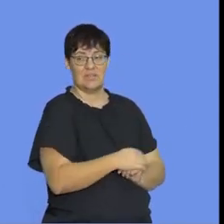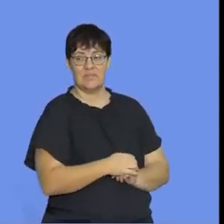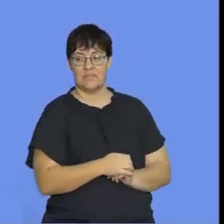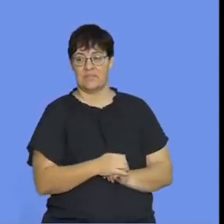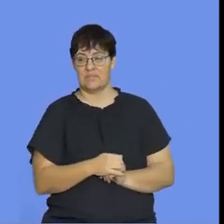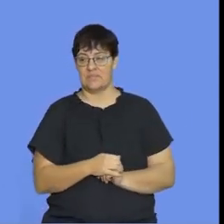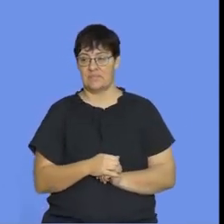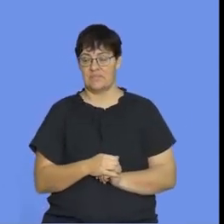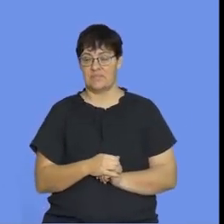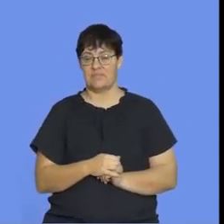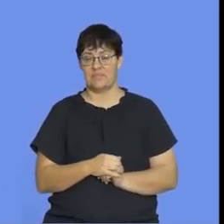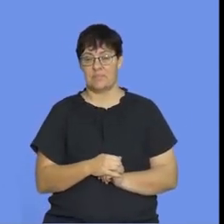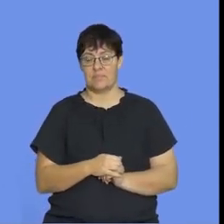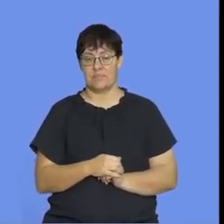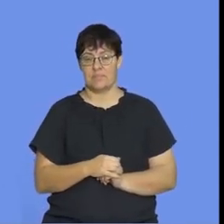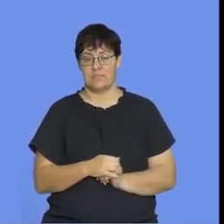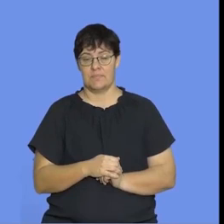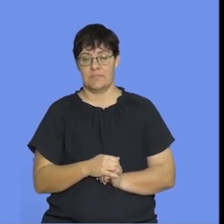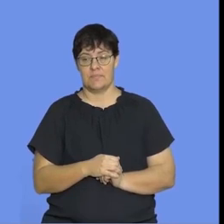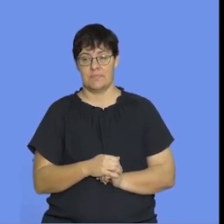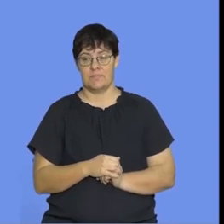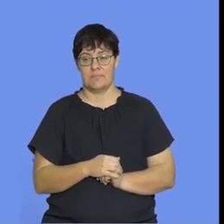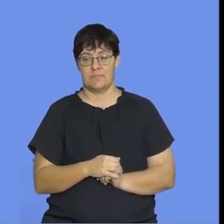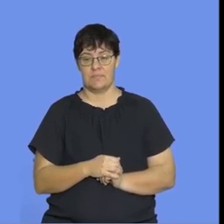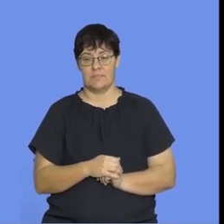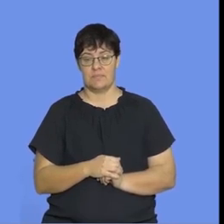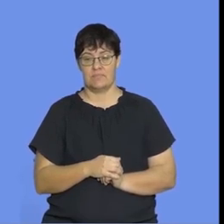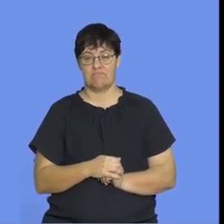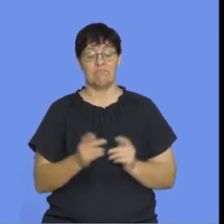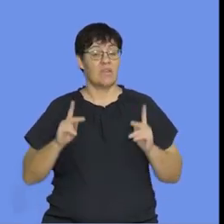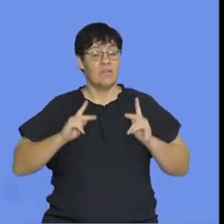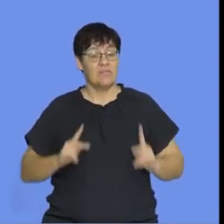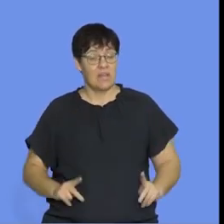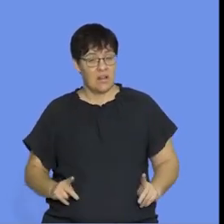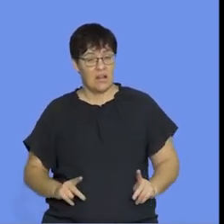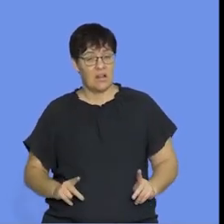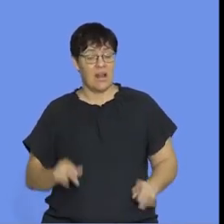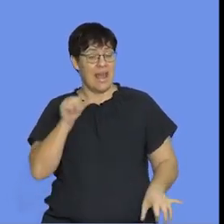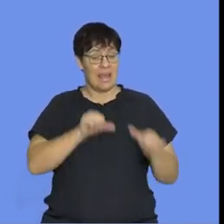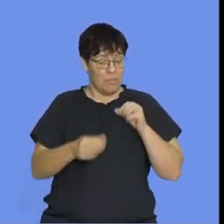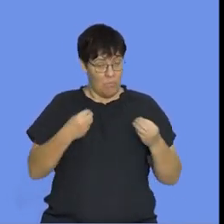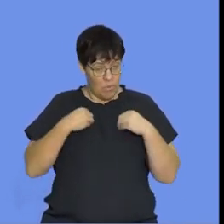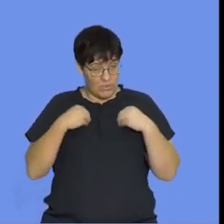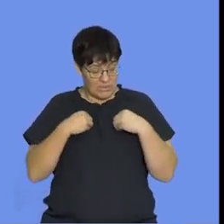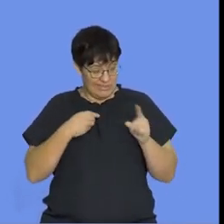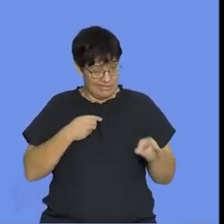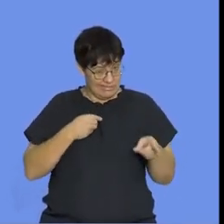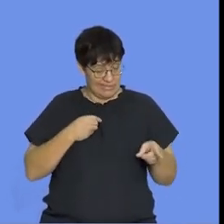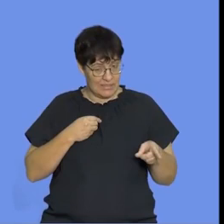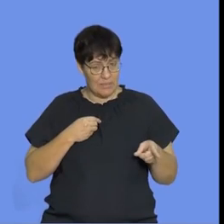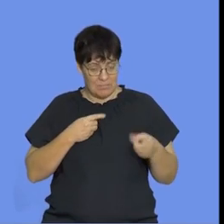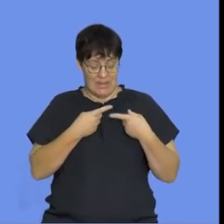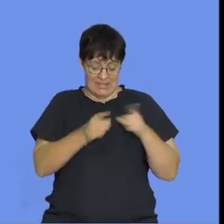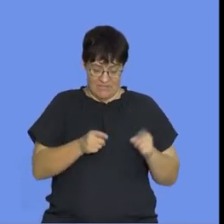as a new substance, okay? So the physical and chemical properties of this new substance actually differs from